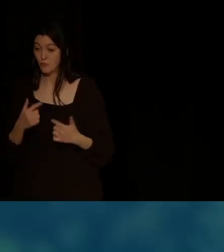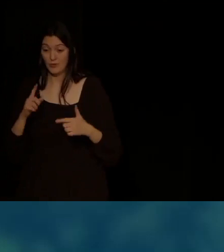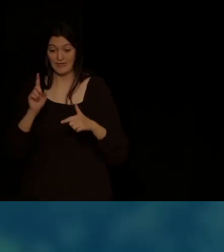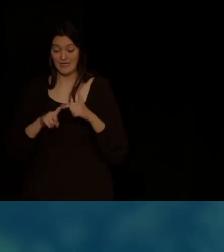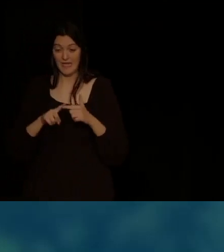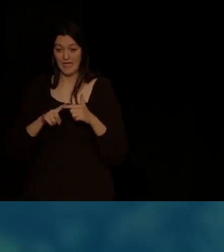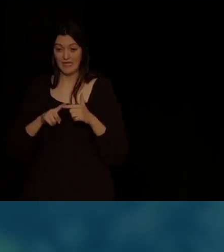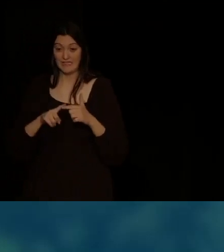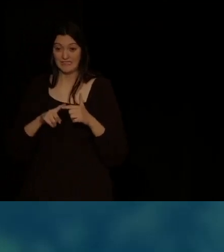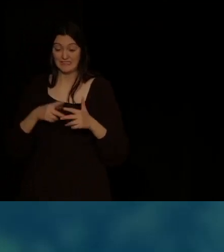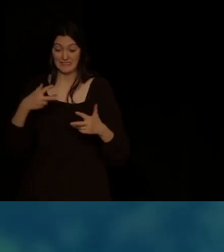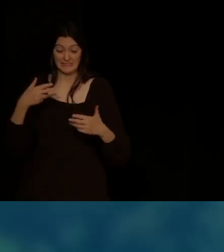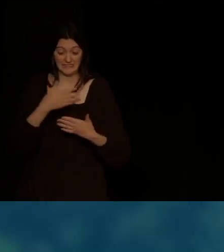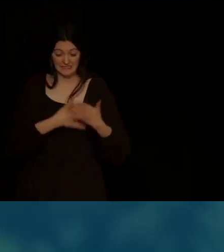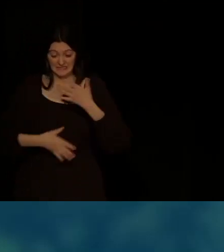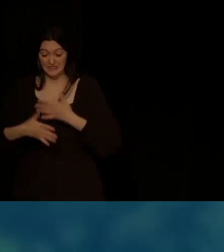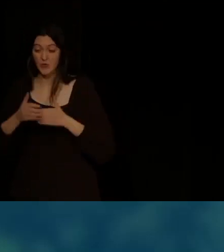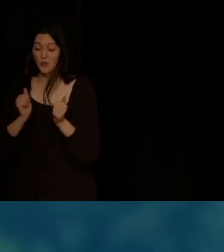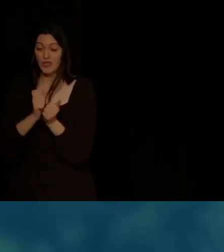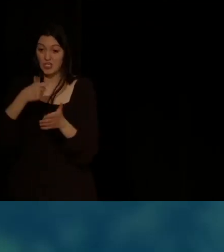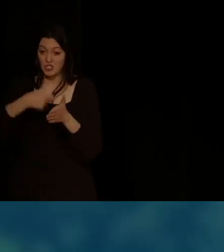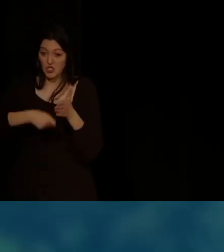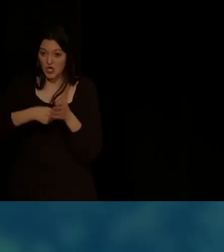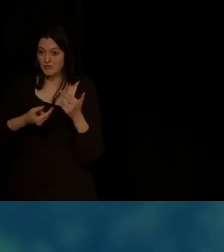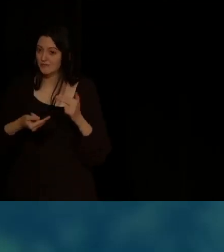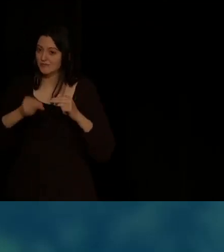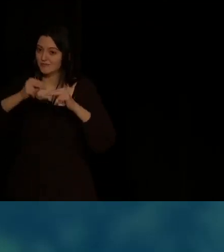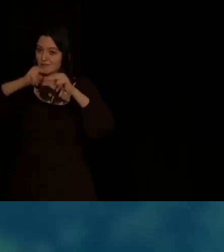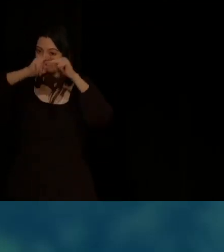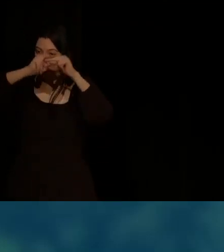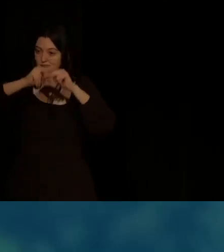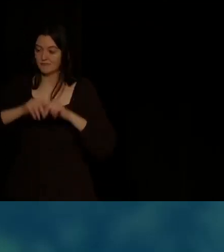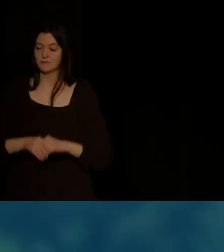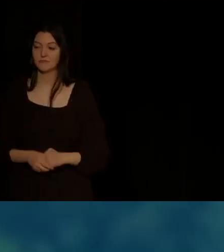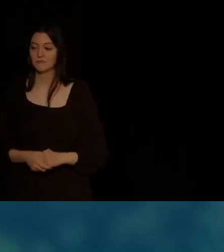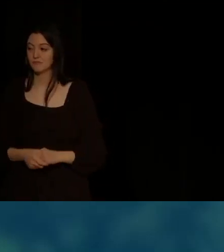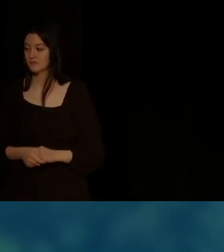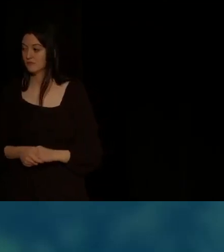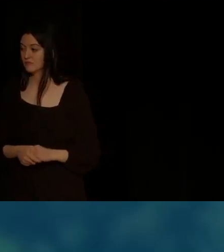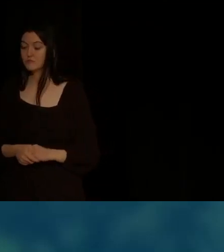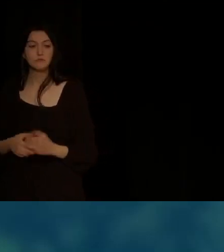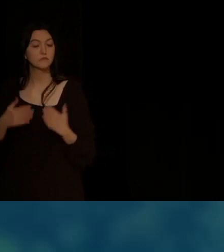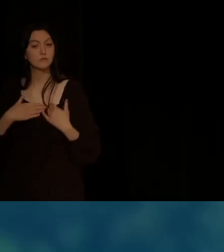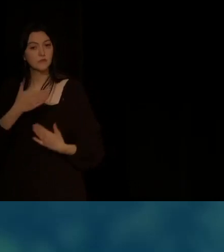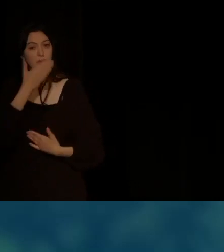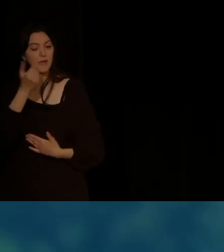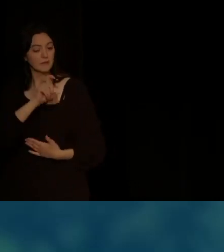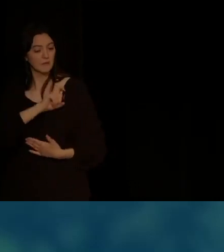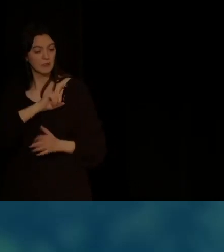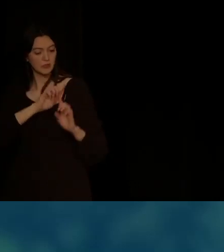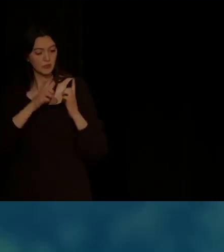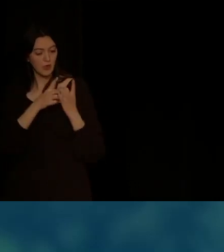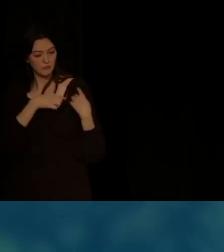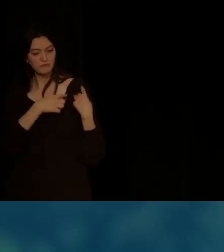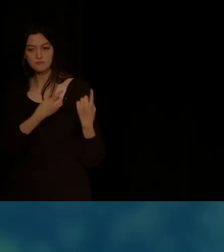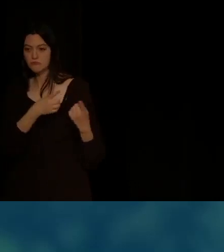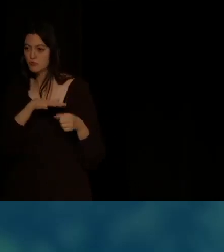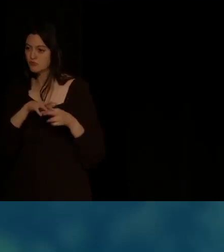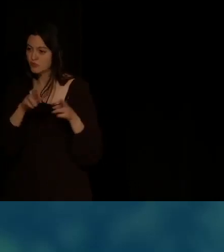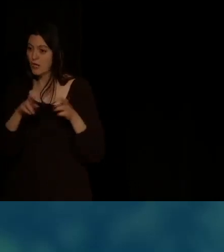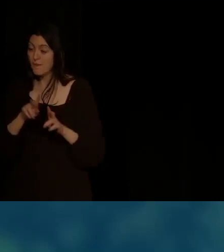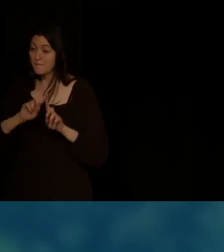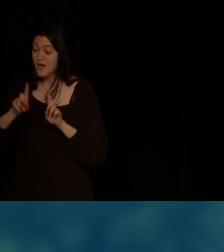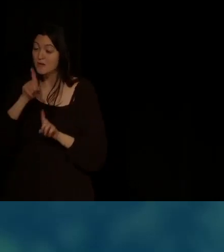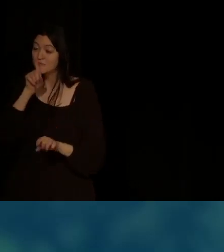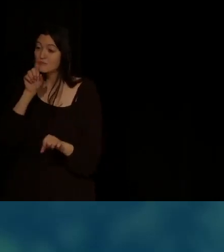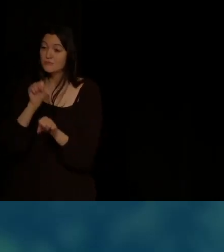of a deficit when costs continue to rise. We have the best police department in the region, but to ensure they